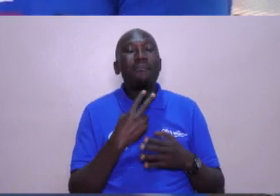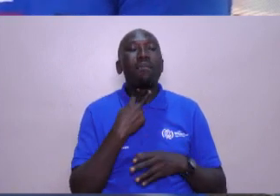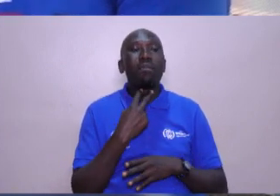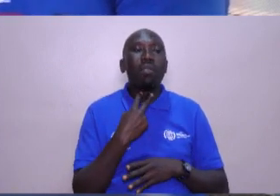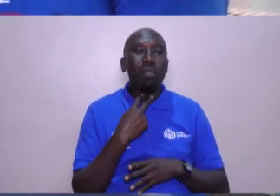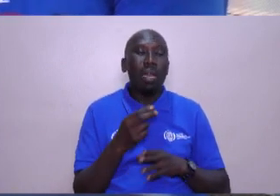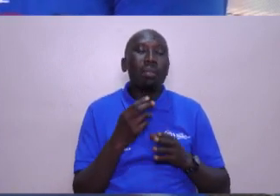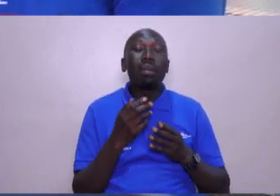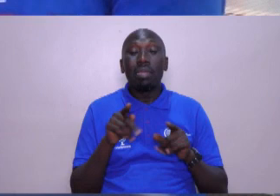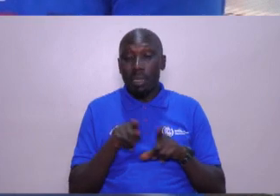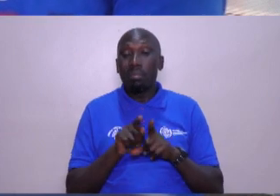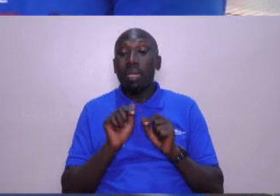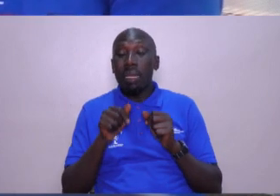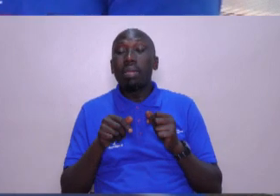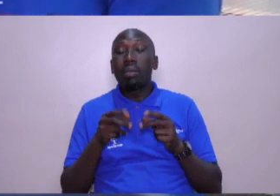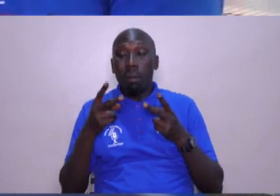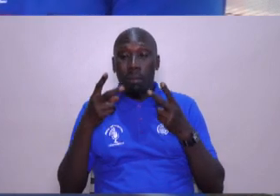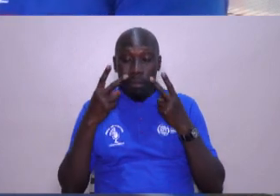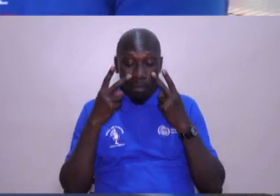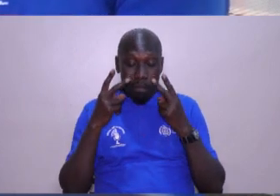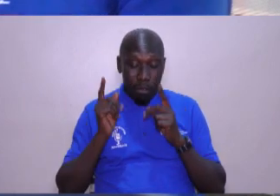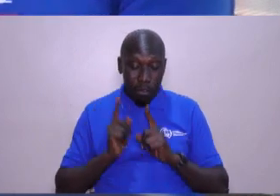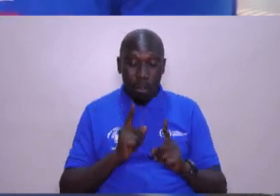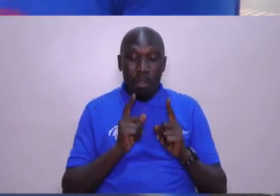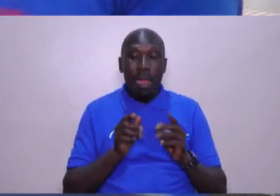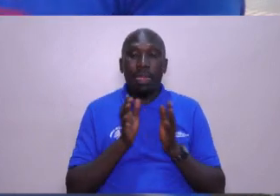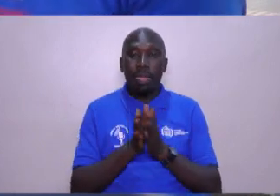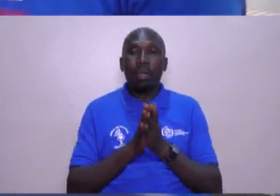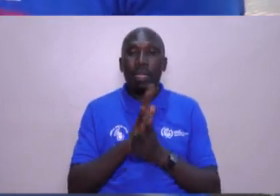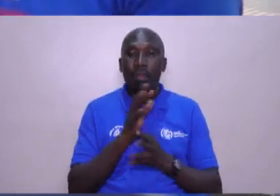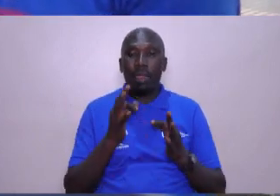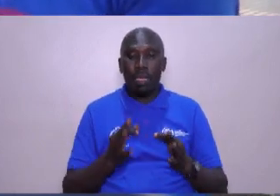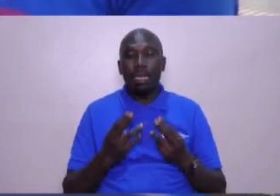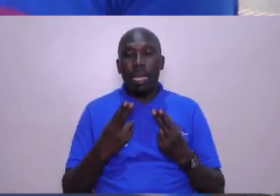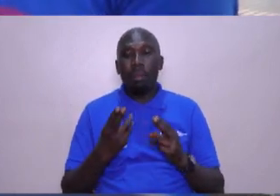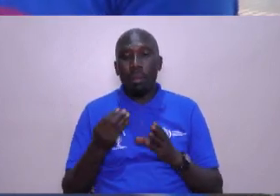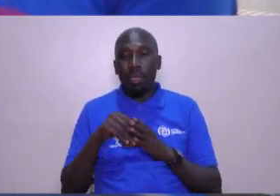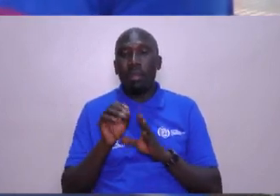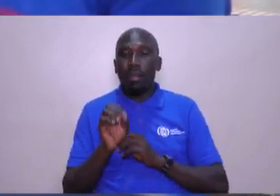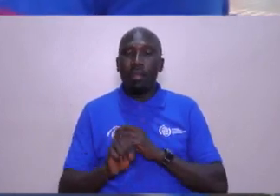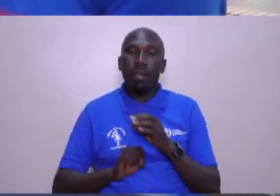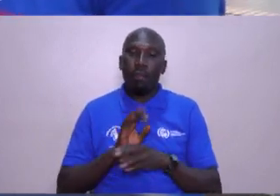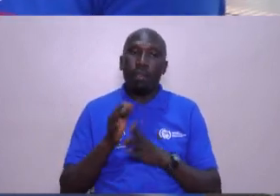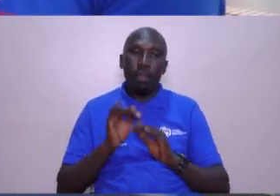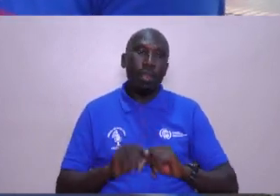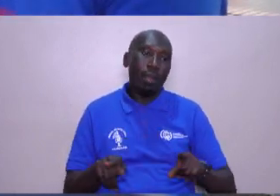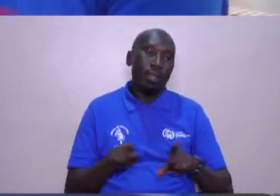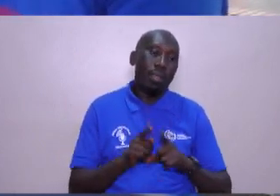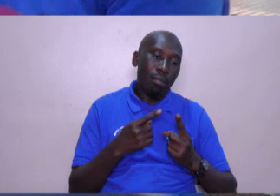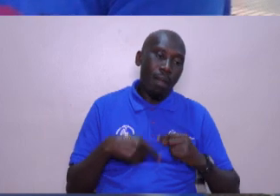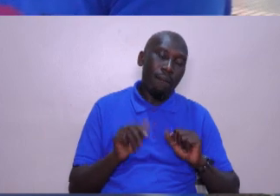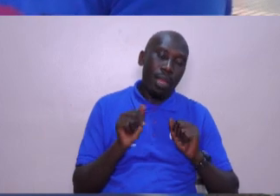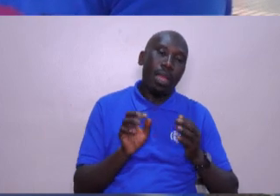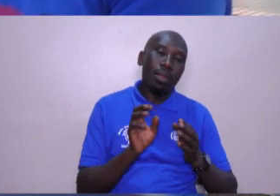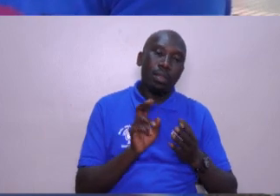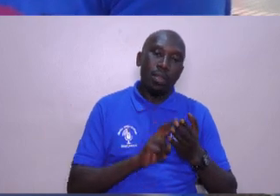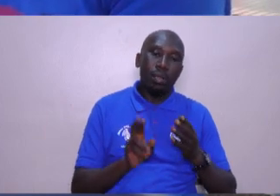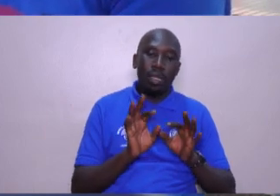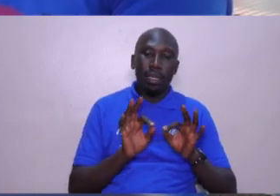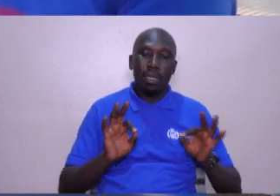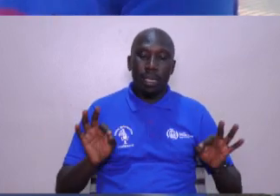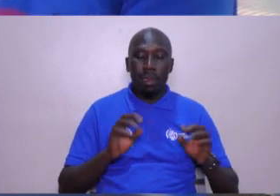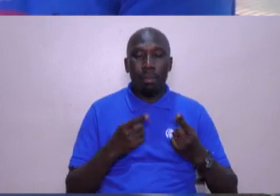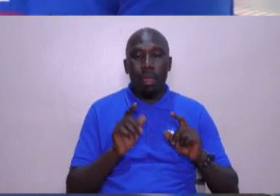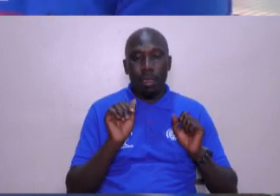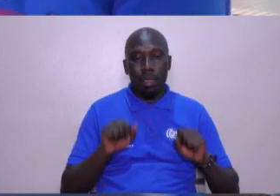narrate everything because it's just following the text. You can read the text, but you can't see a